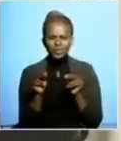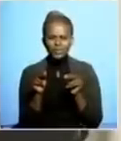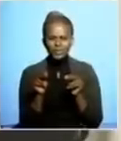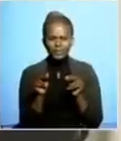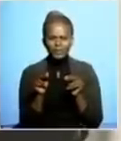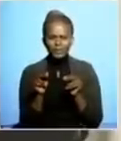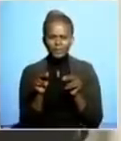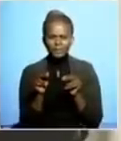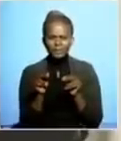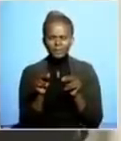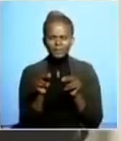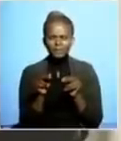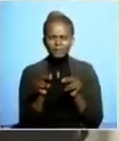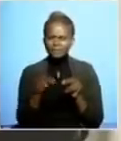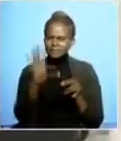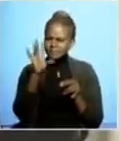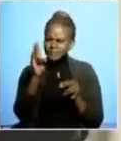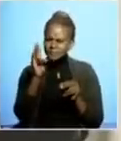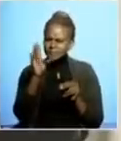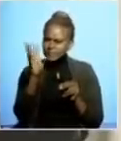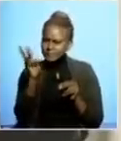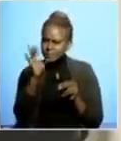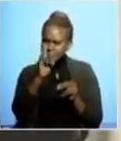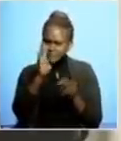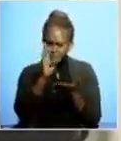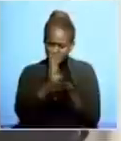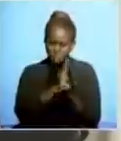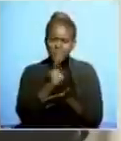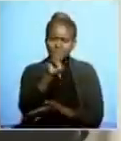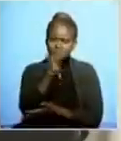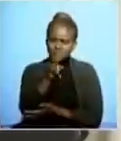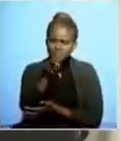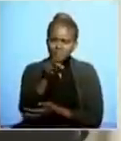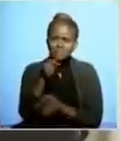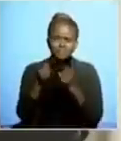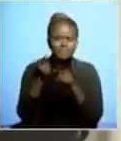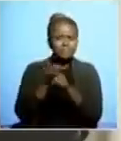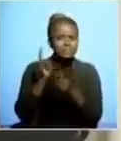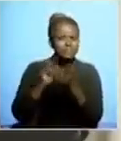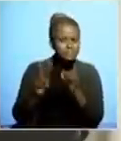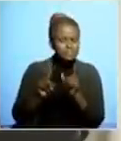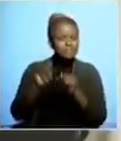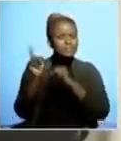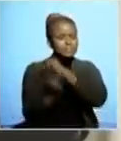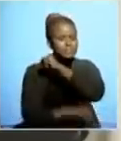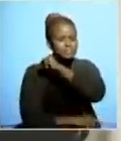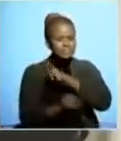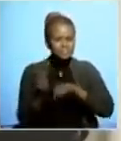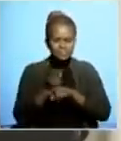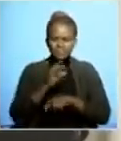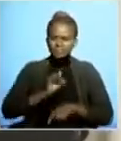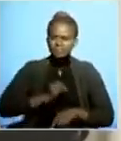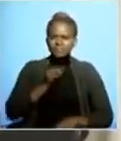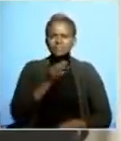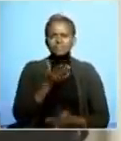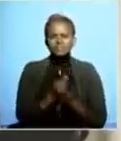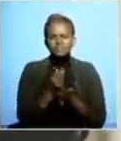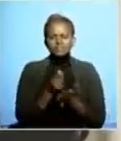that $6-7 billion, Vice President, is arising from penalties from our own money.